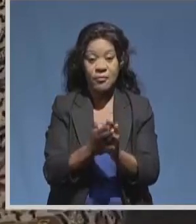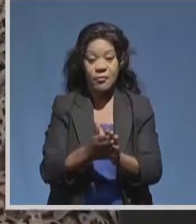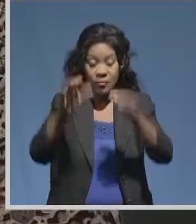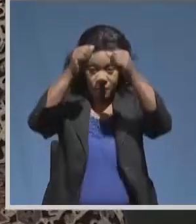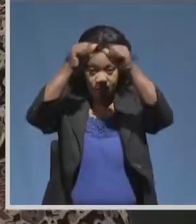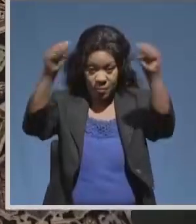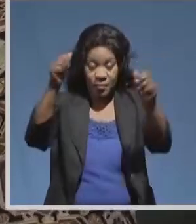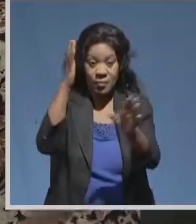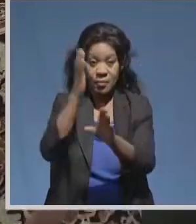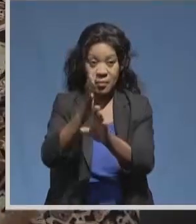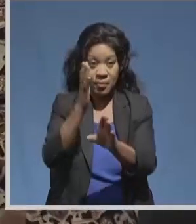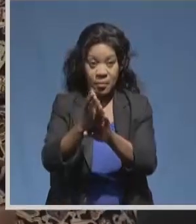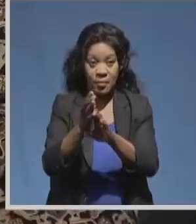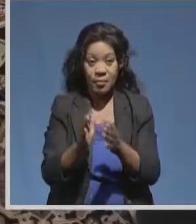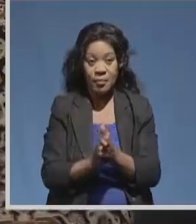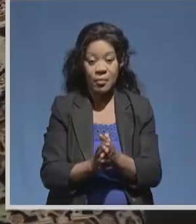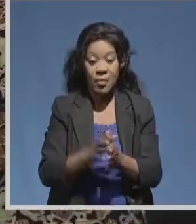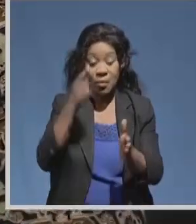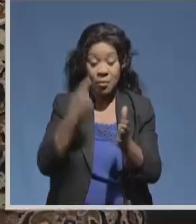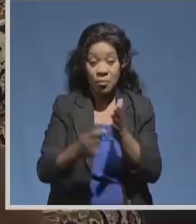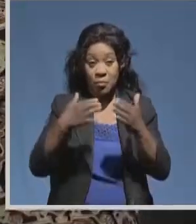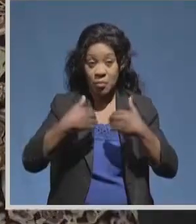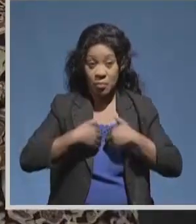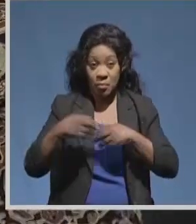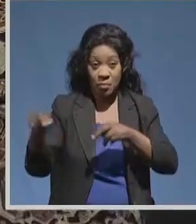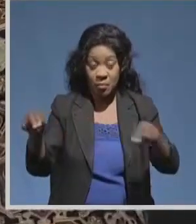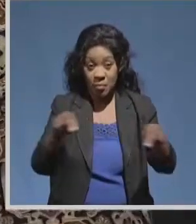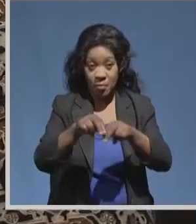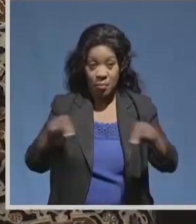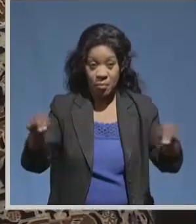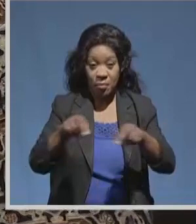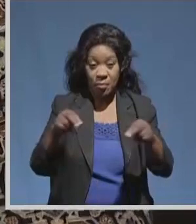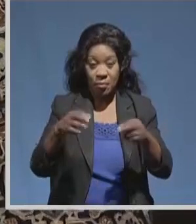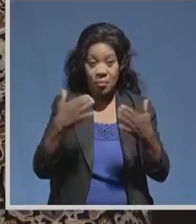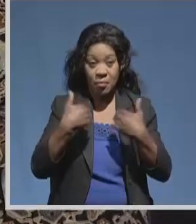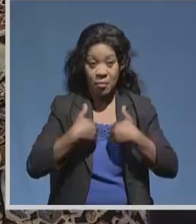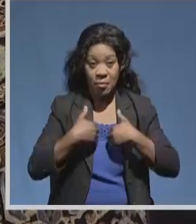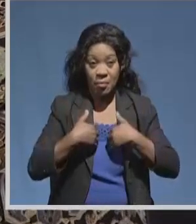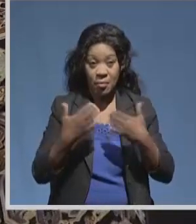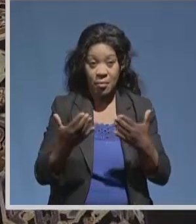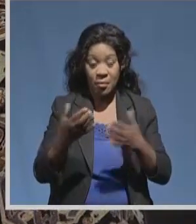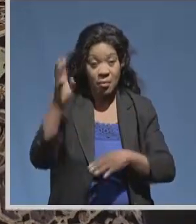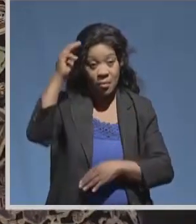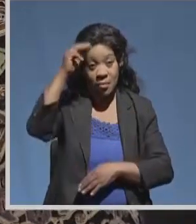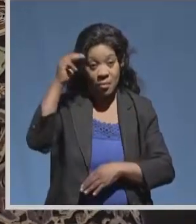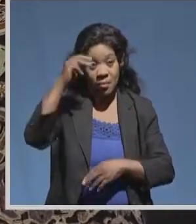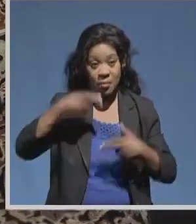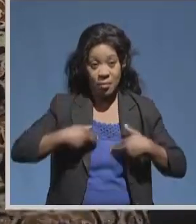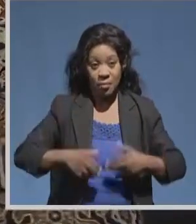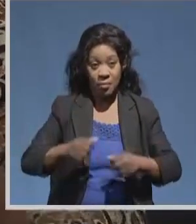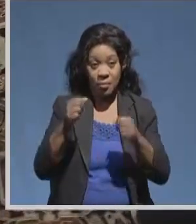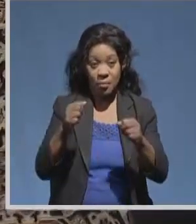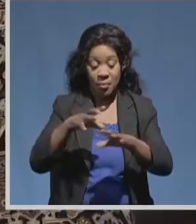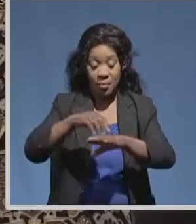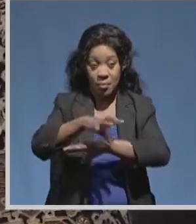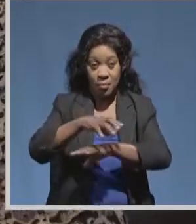the new normal, the normal we have now, where we have terms such as social distancing, where we have the Minister of Health advising that we